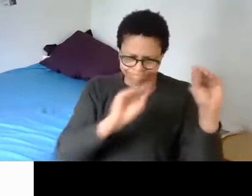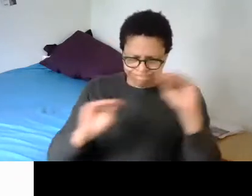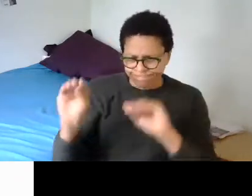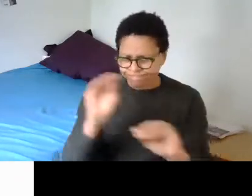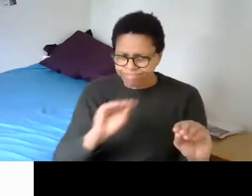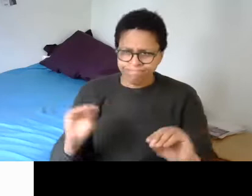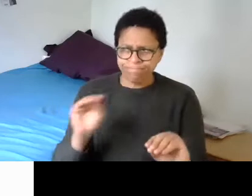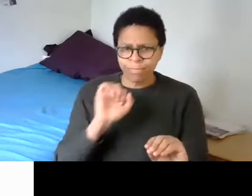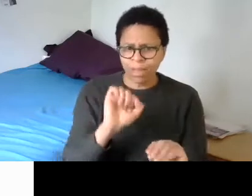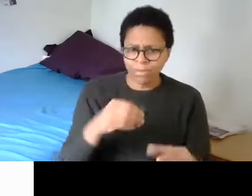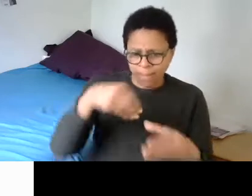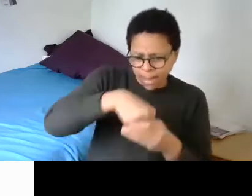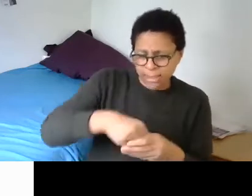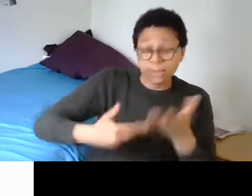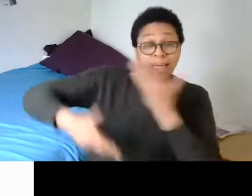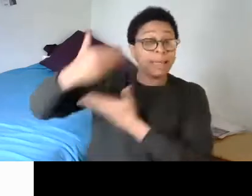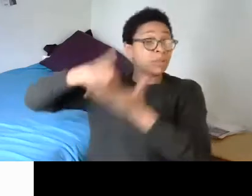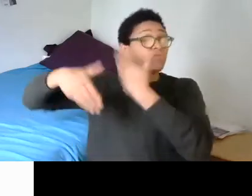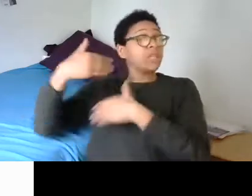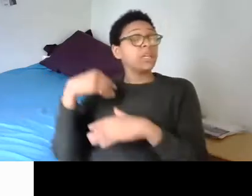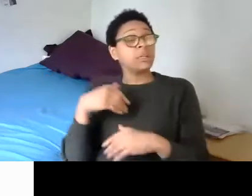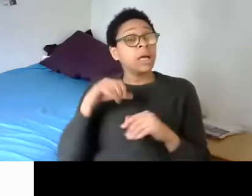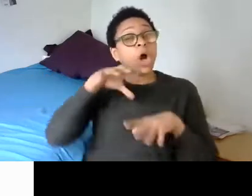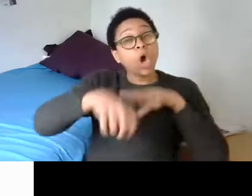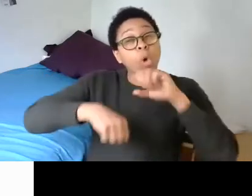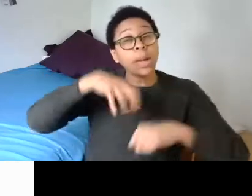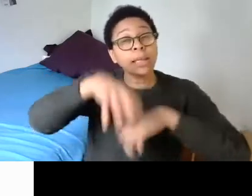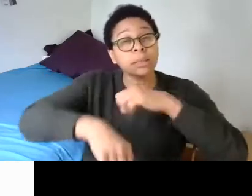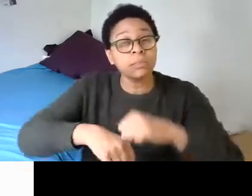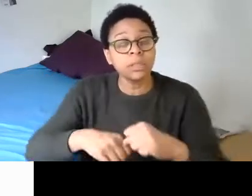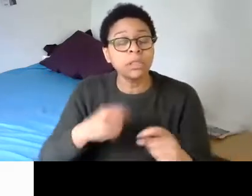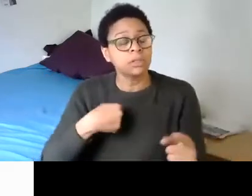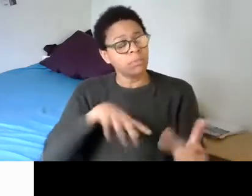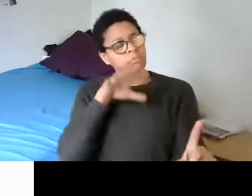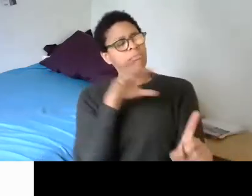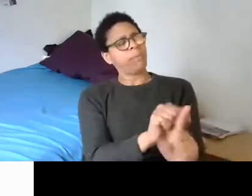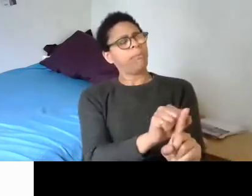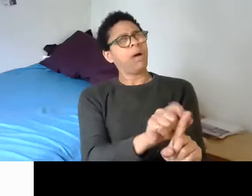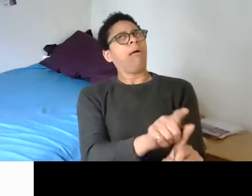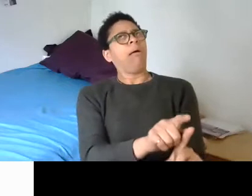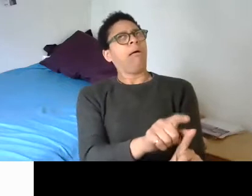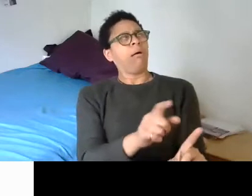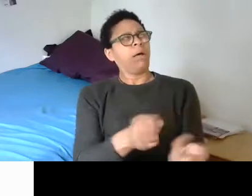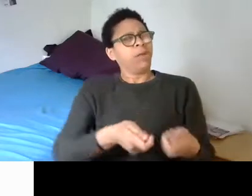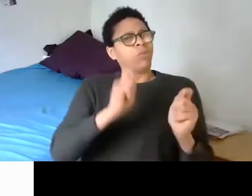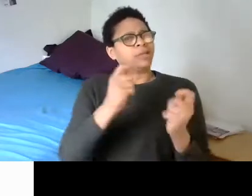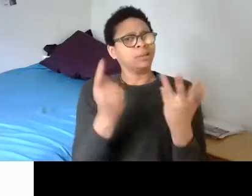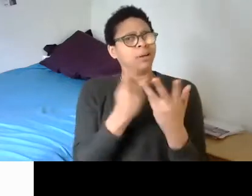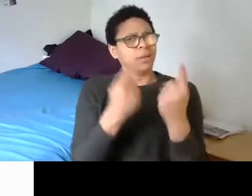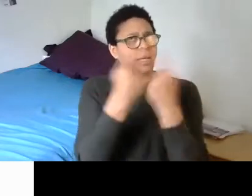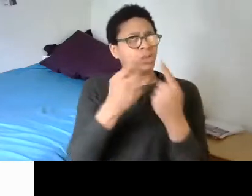heritage. So just coming across something as simple as a painting raises so many more problems and issues that need to be dealt